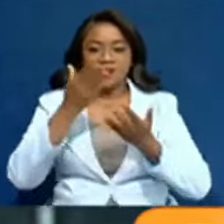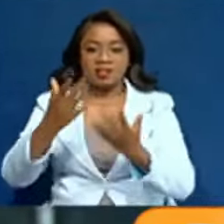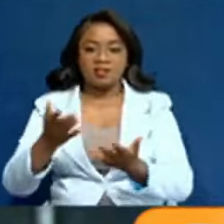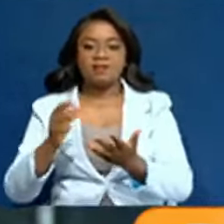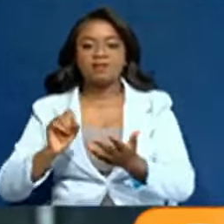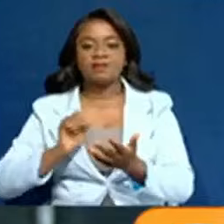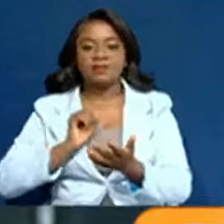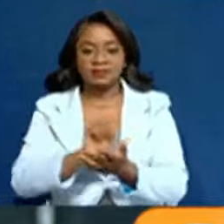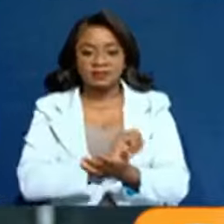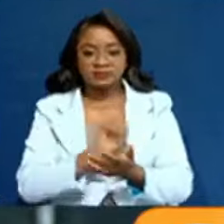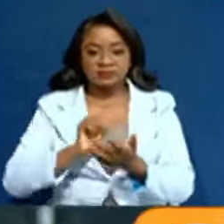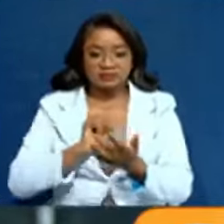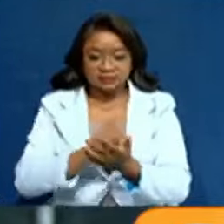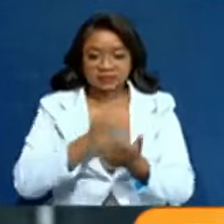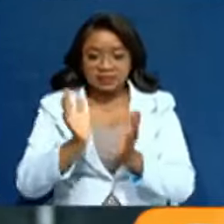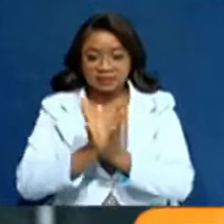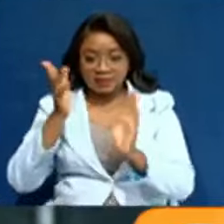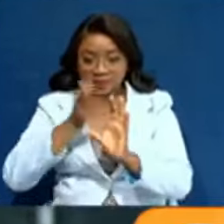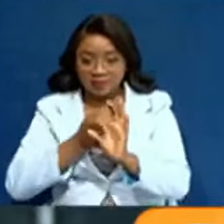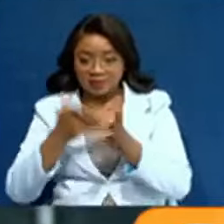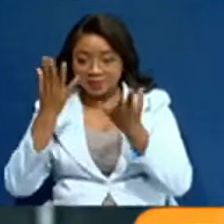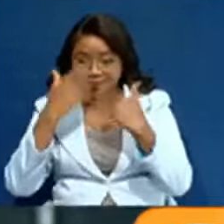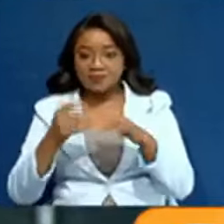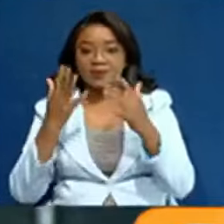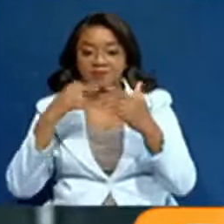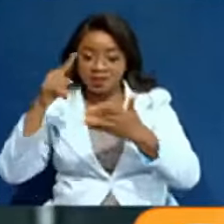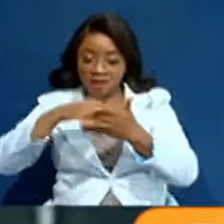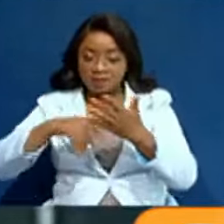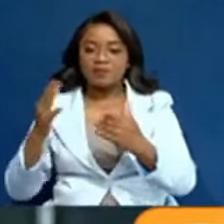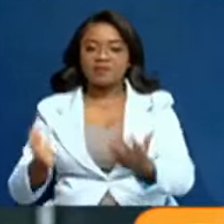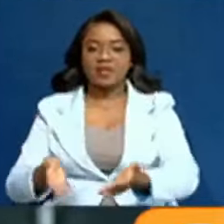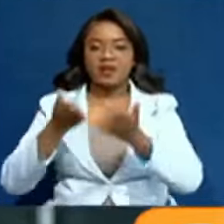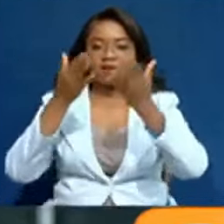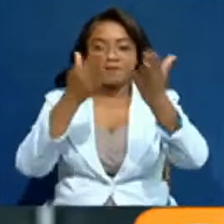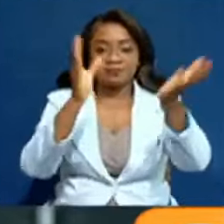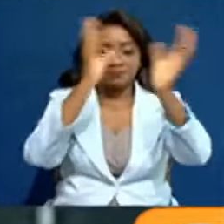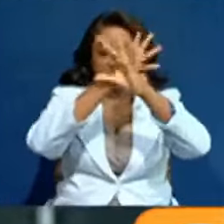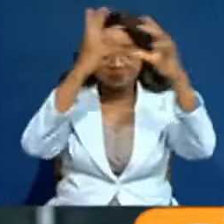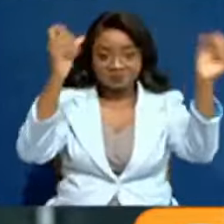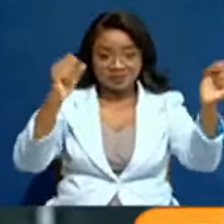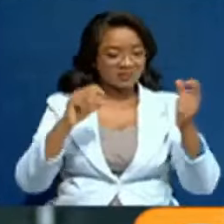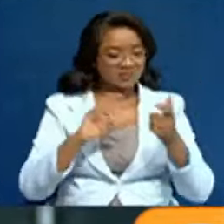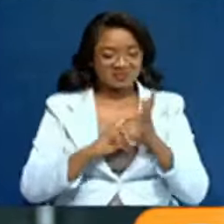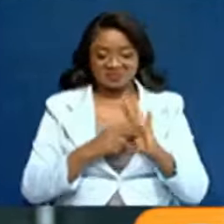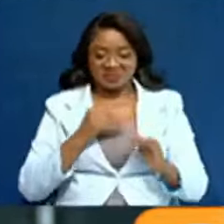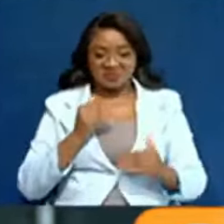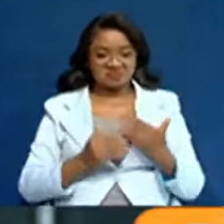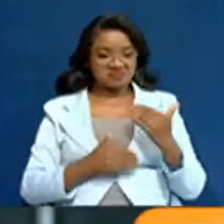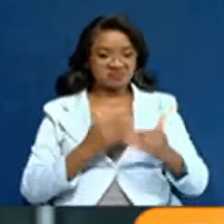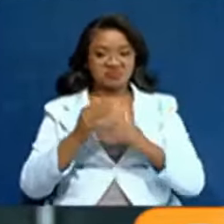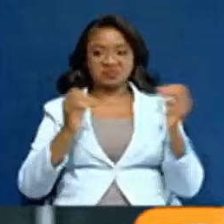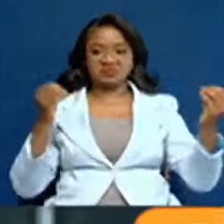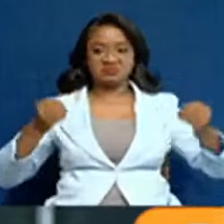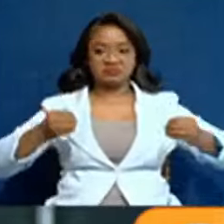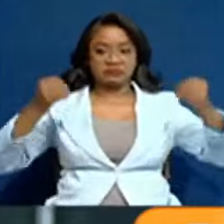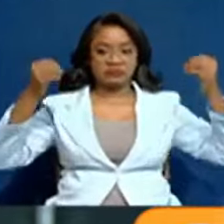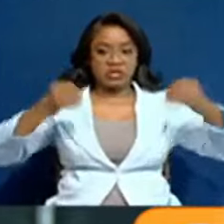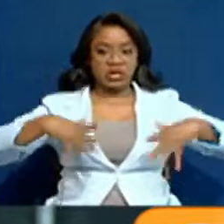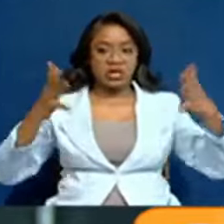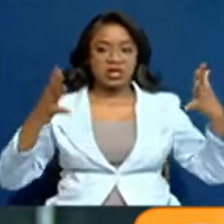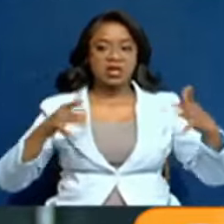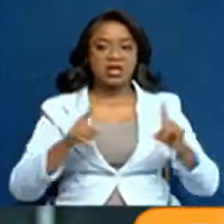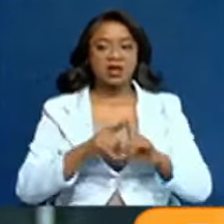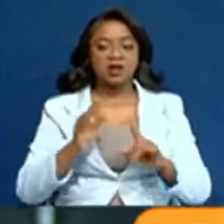a decision on it, it's transmitted to the president, and the president grants a charter. It's a fairly straightforward process. And Sam, I want to